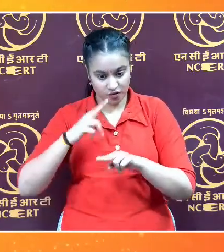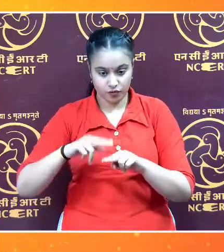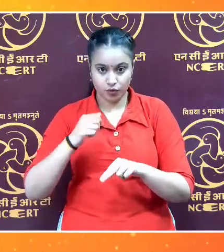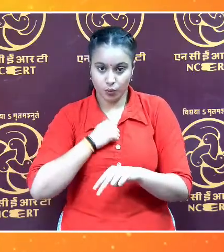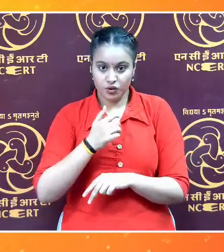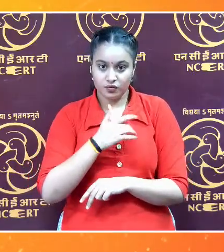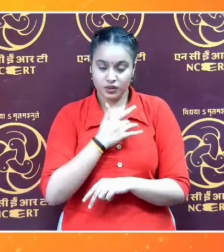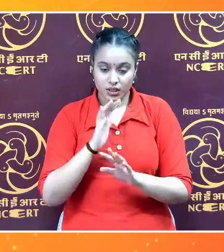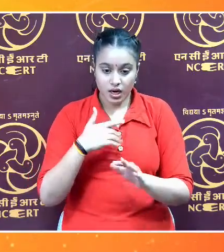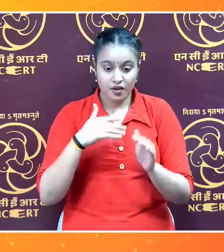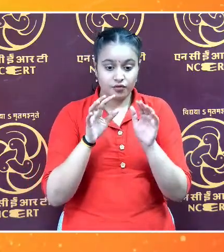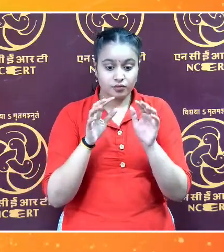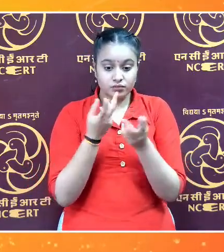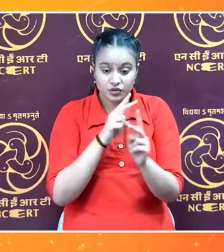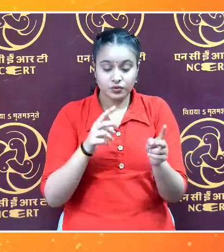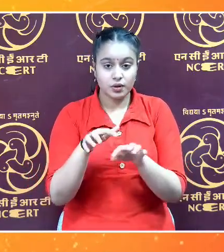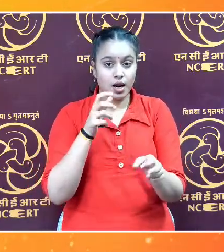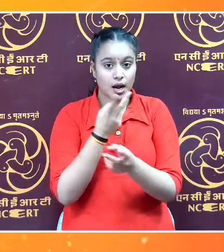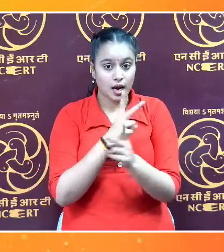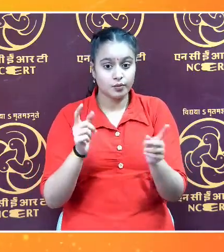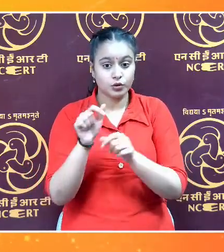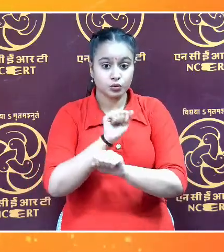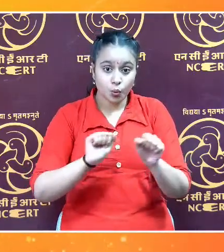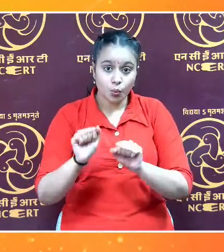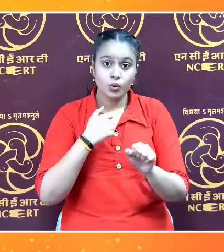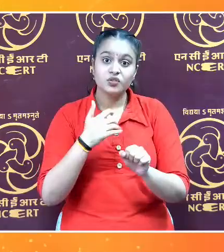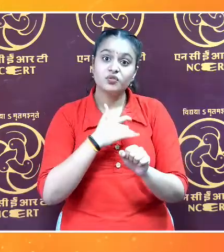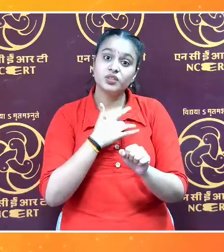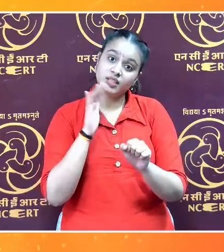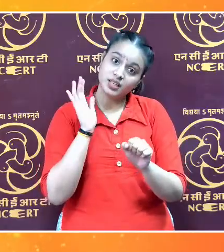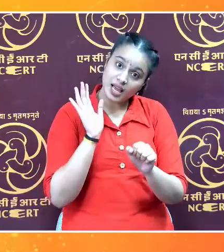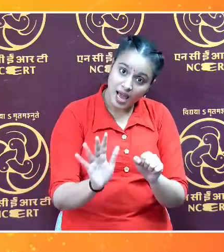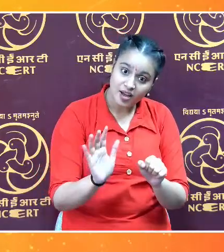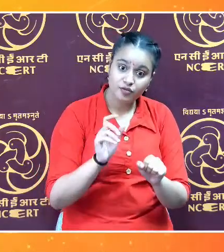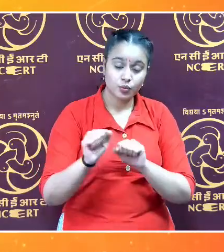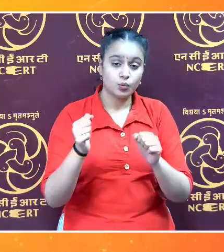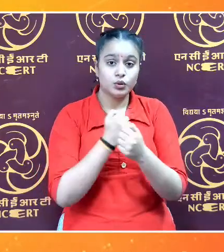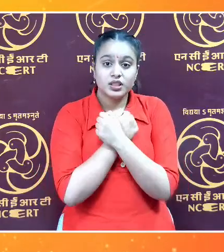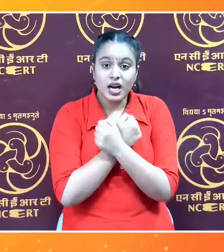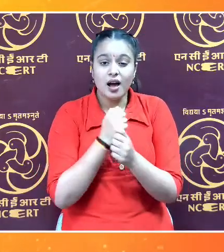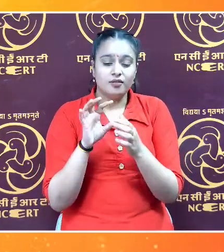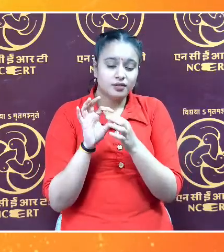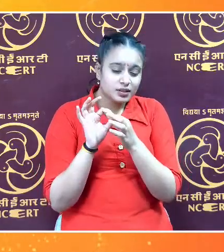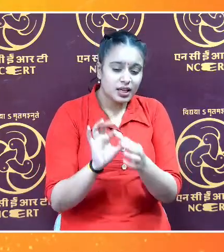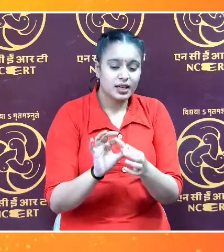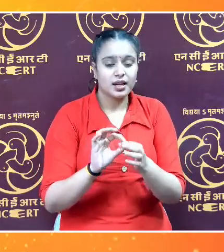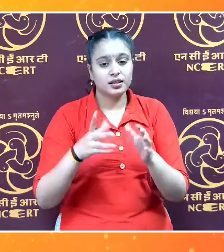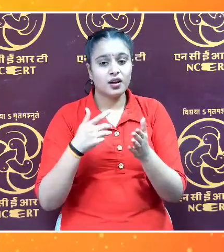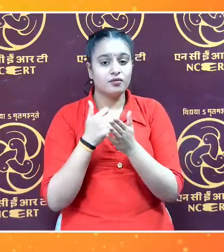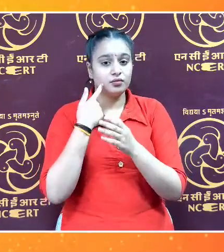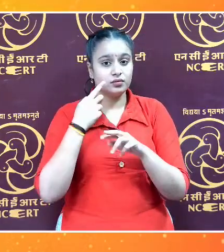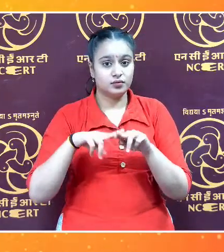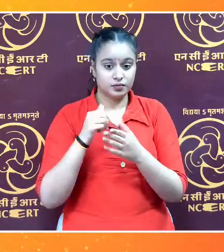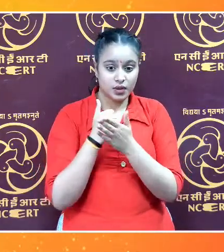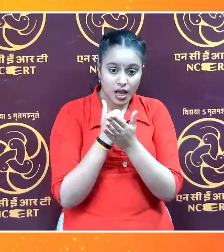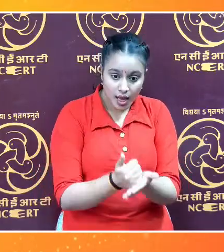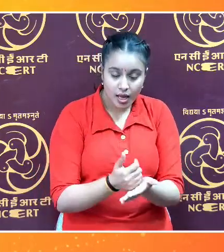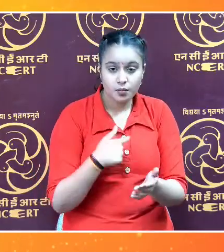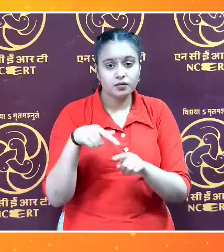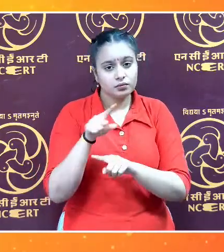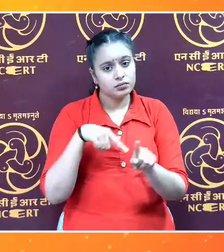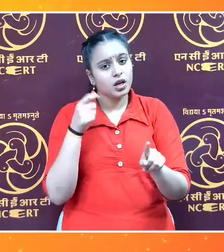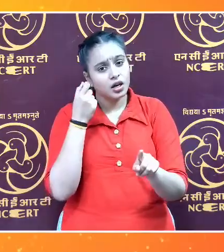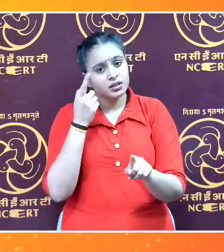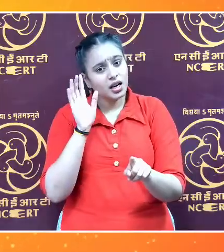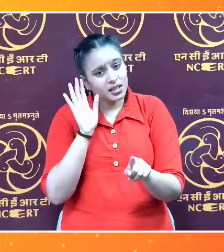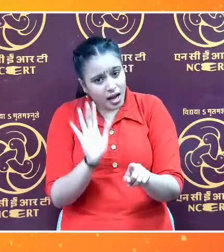the animal would not feel, but they have that unconditional love for those people who have helped them, and they do understand. Yes. And